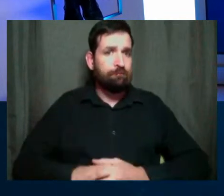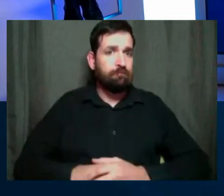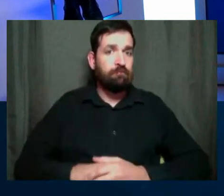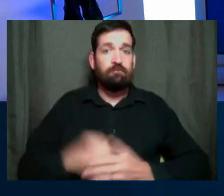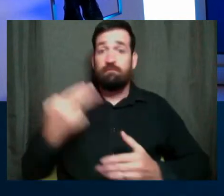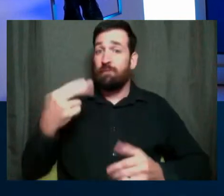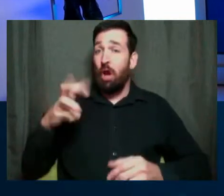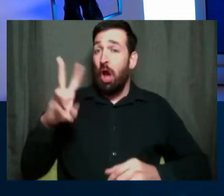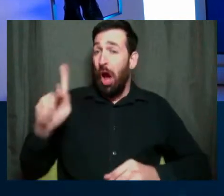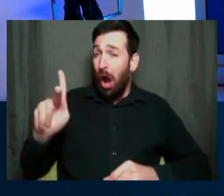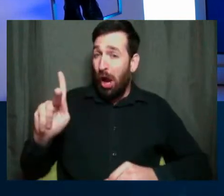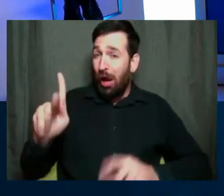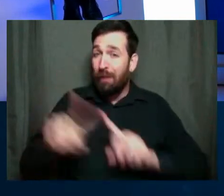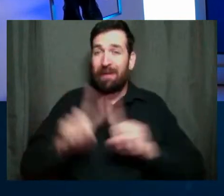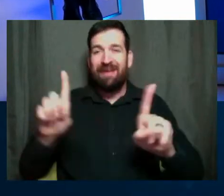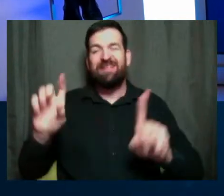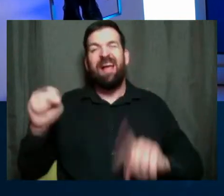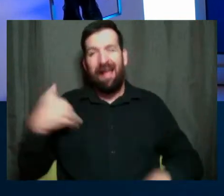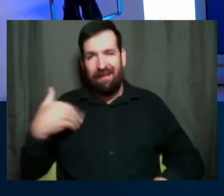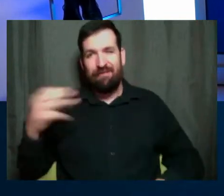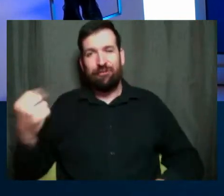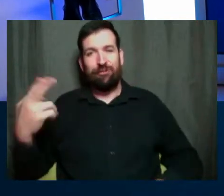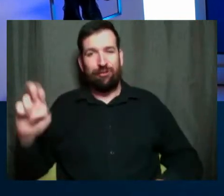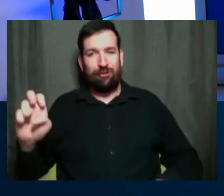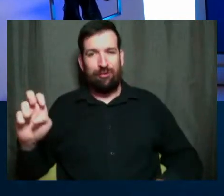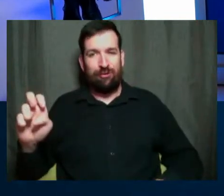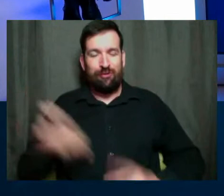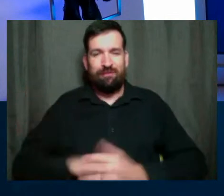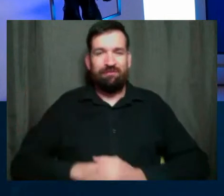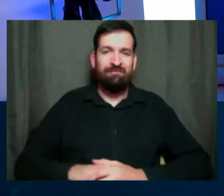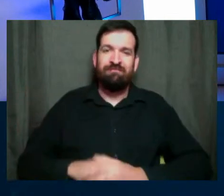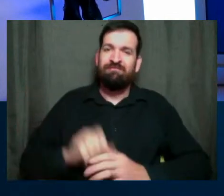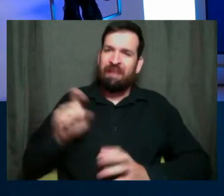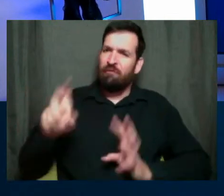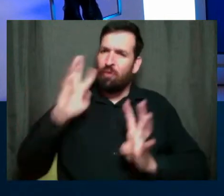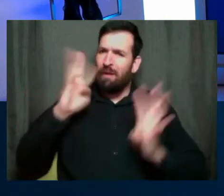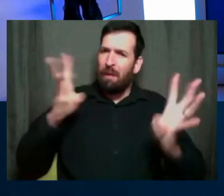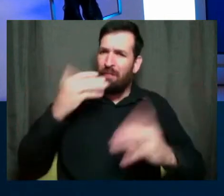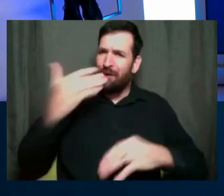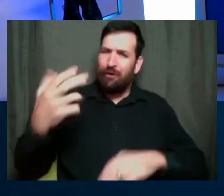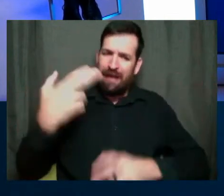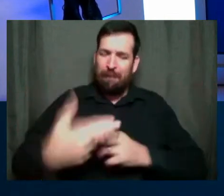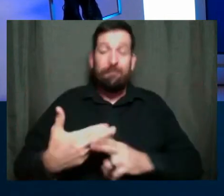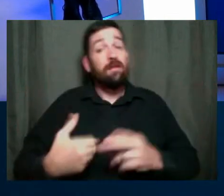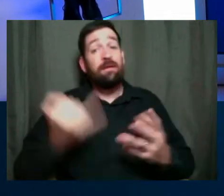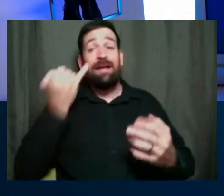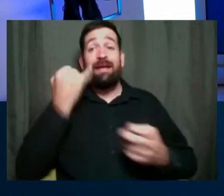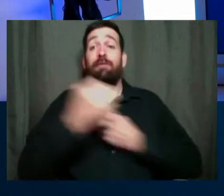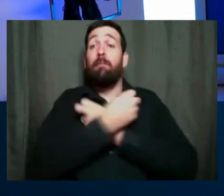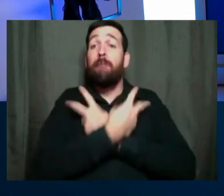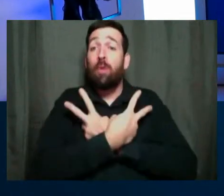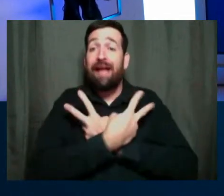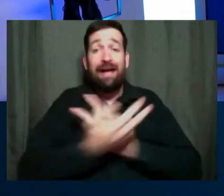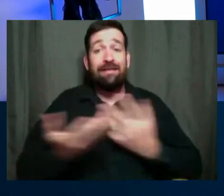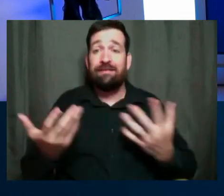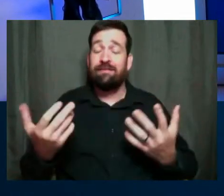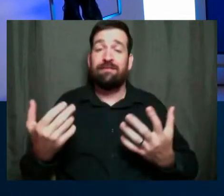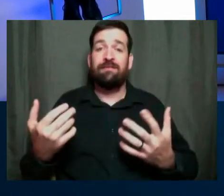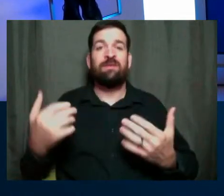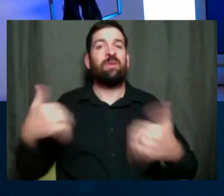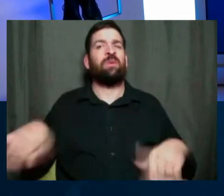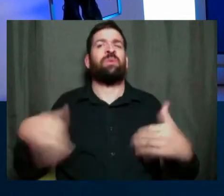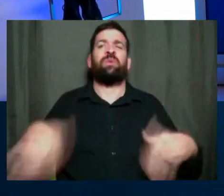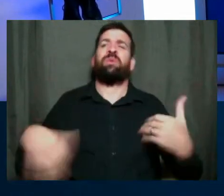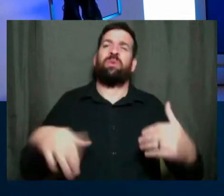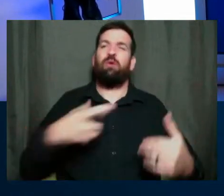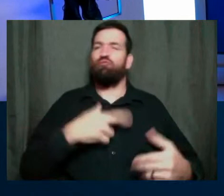think that's the no one, Hawk, right? but we got Doc Shoe. I like it. Right. And we got to come up with a good name for you. Yeah, well, if he's going to wear a bow tie, he is vulnerable to all sorts of stuff. Absolutely. I